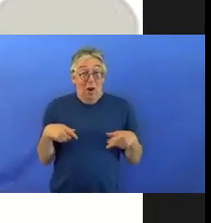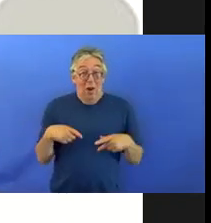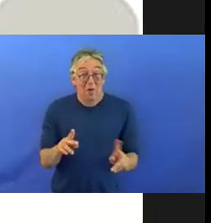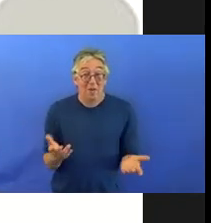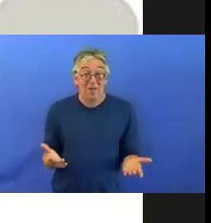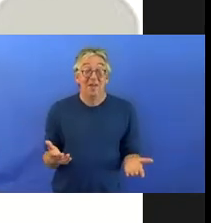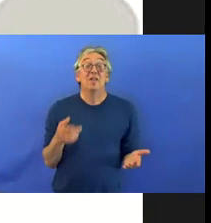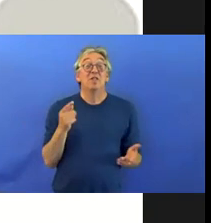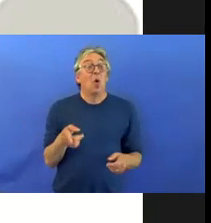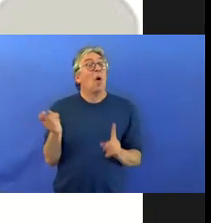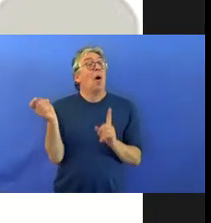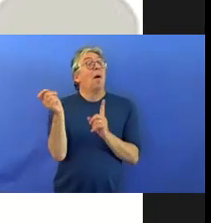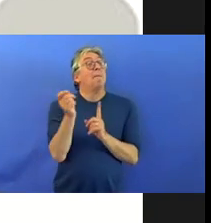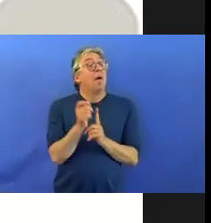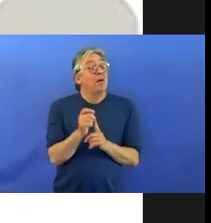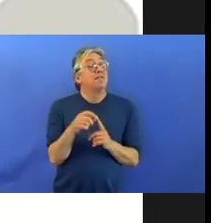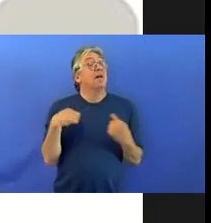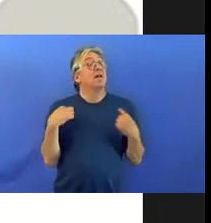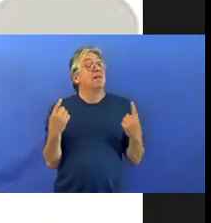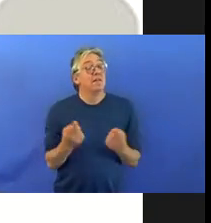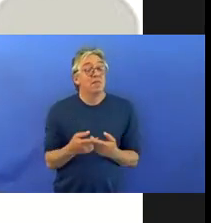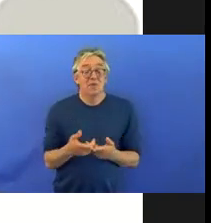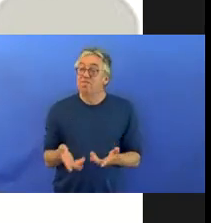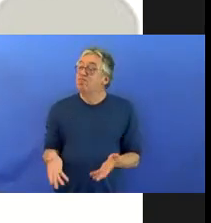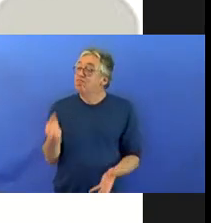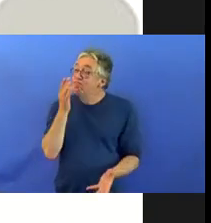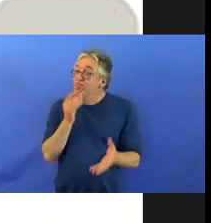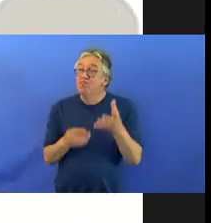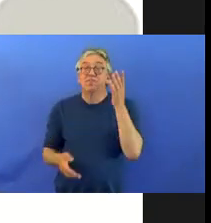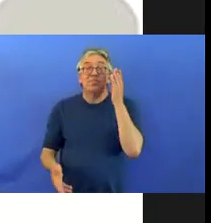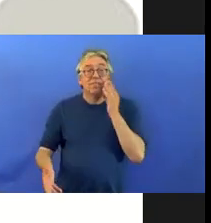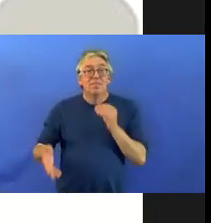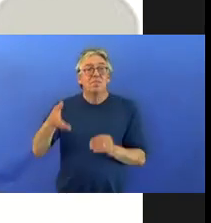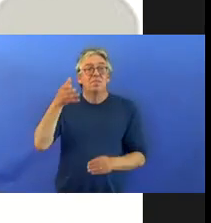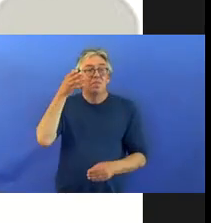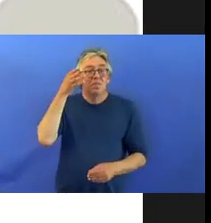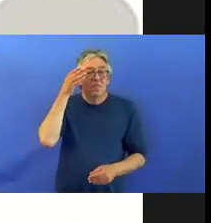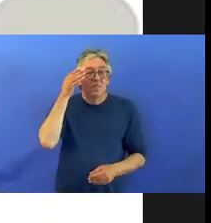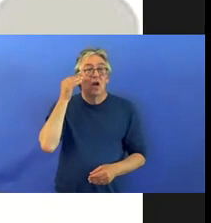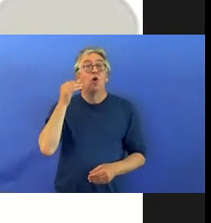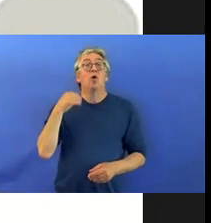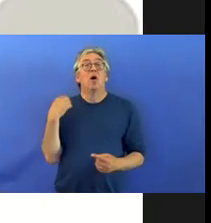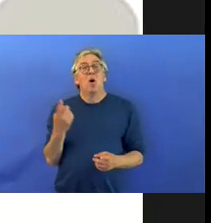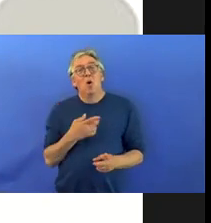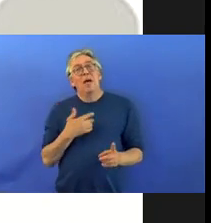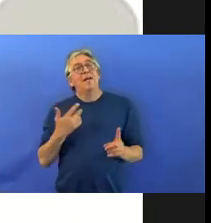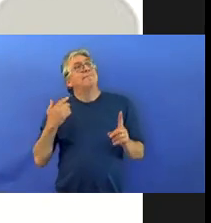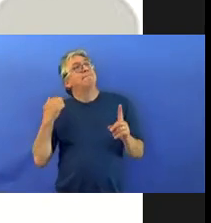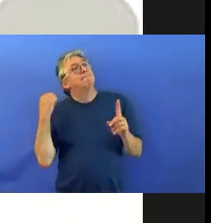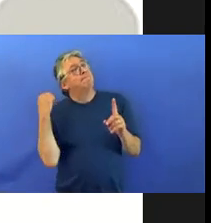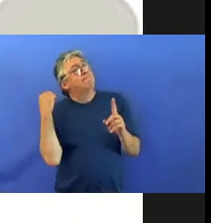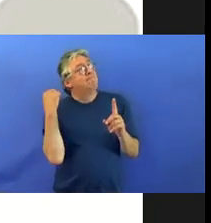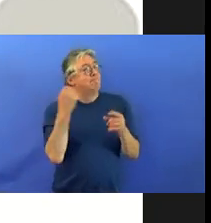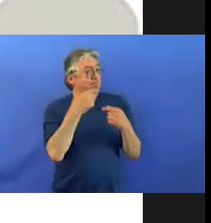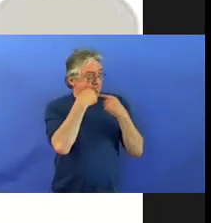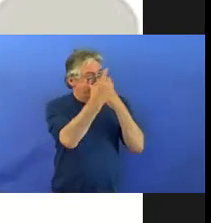disaster, and we started uh, advocacy to the general public to